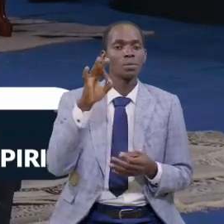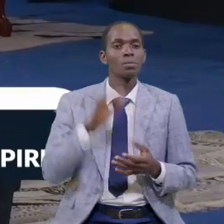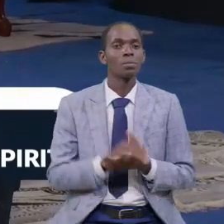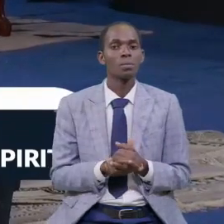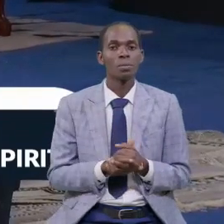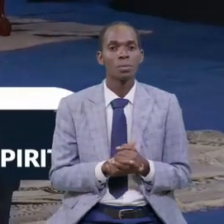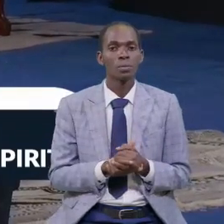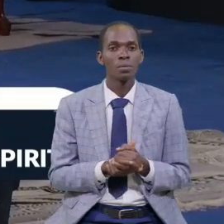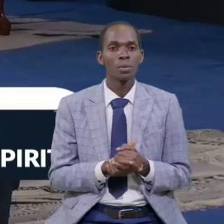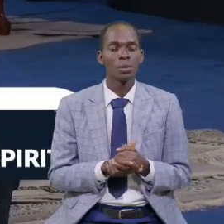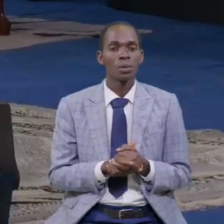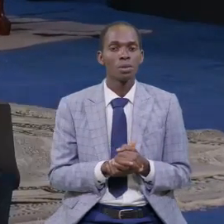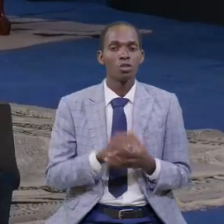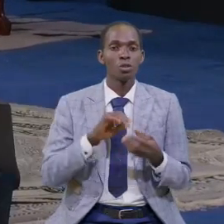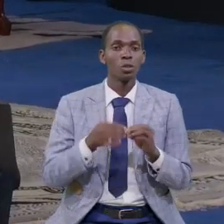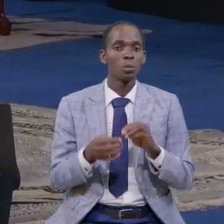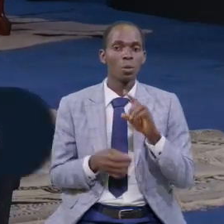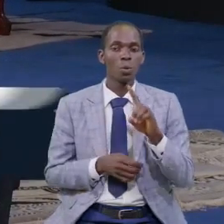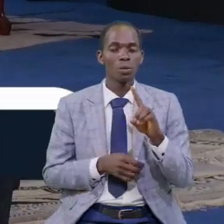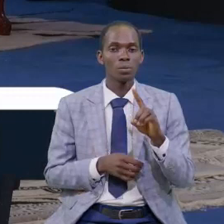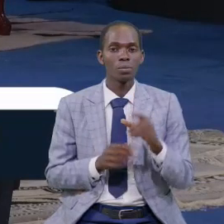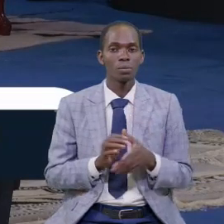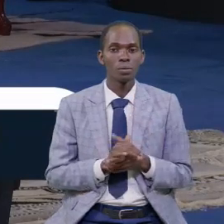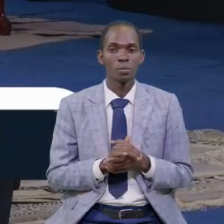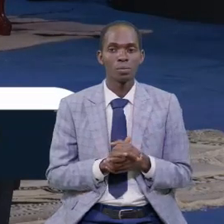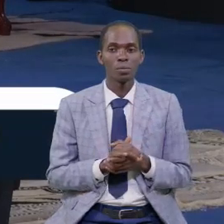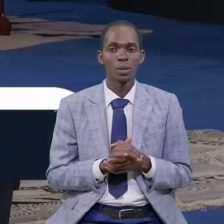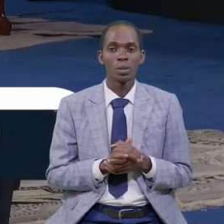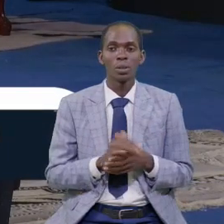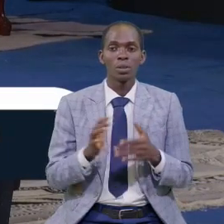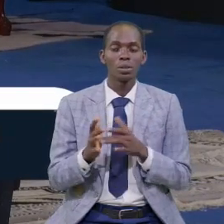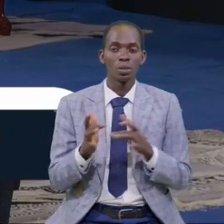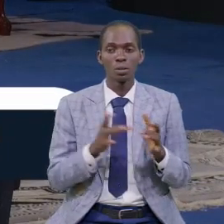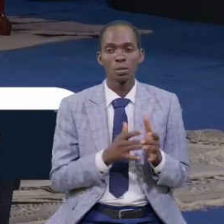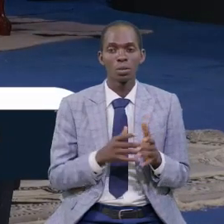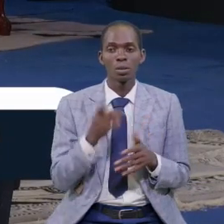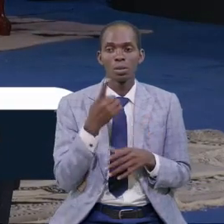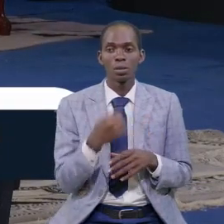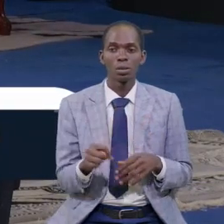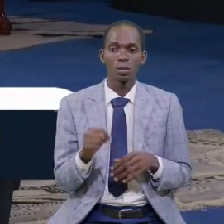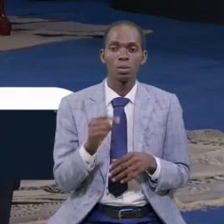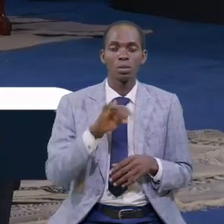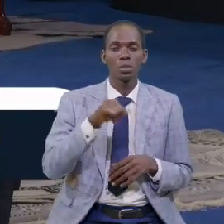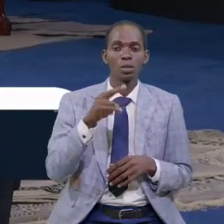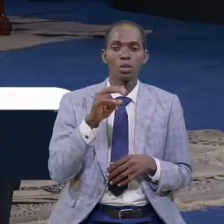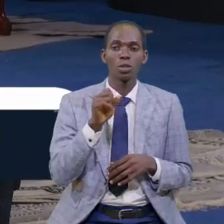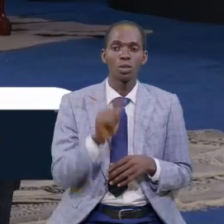one. Number one is Jesus, the just, the